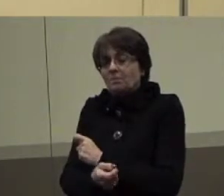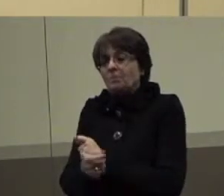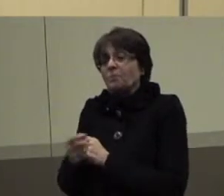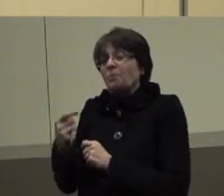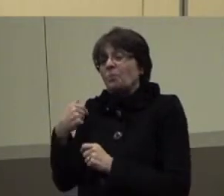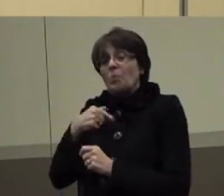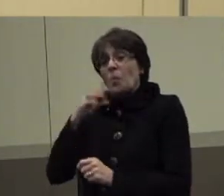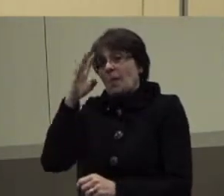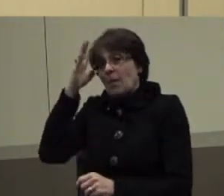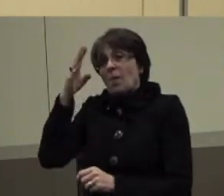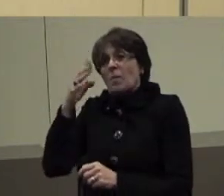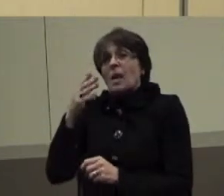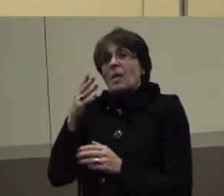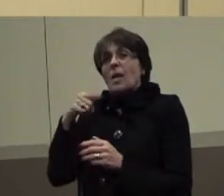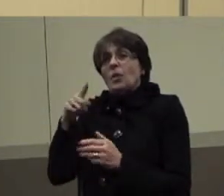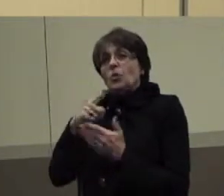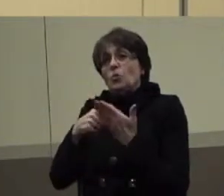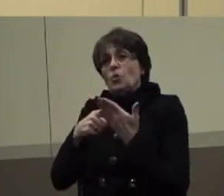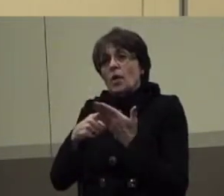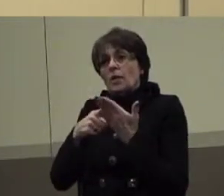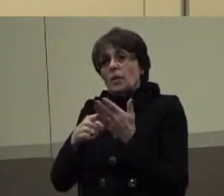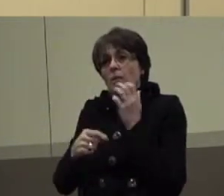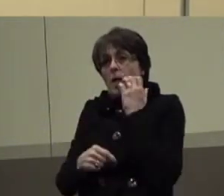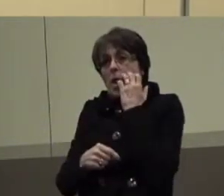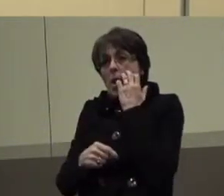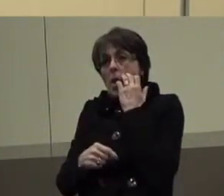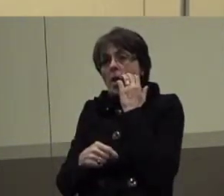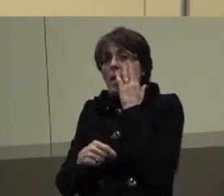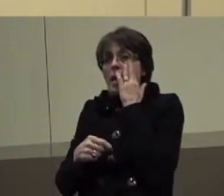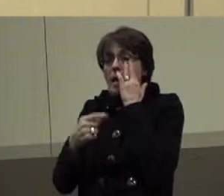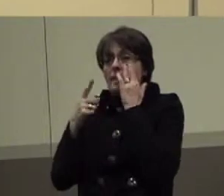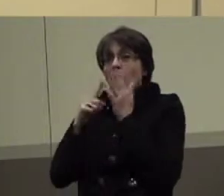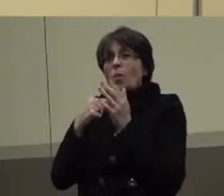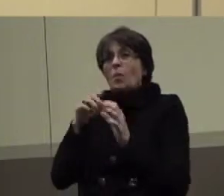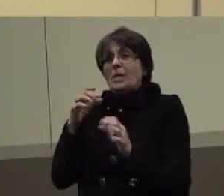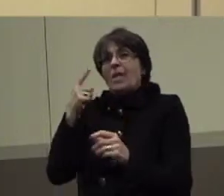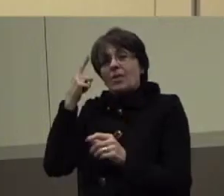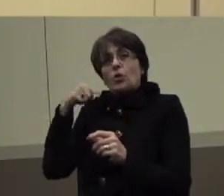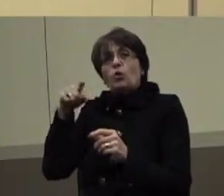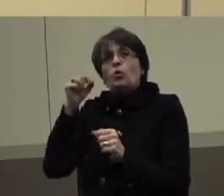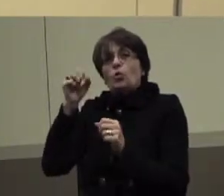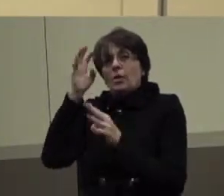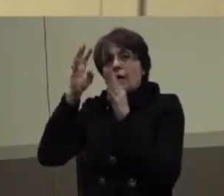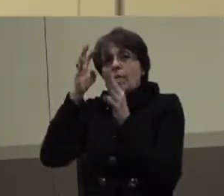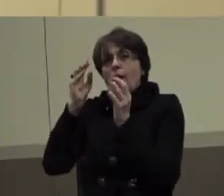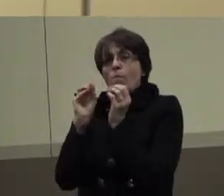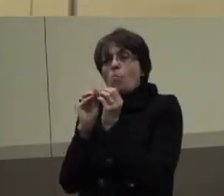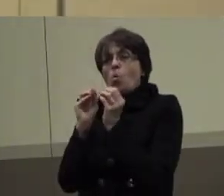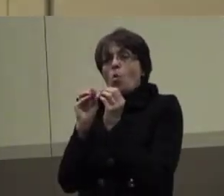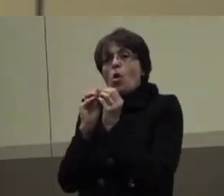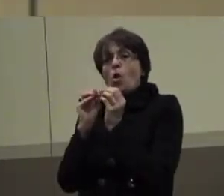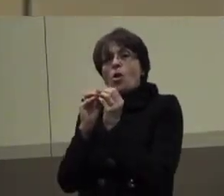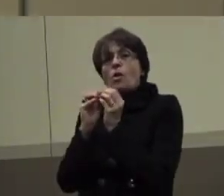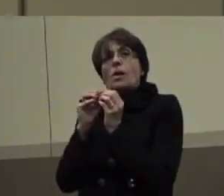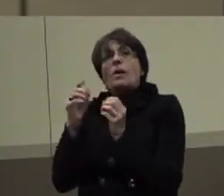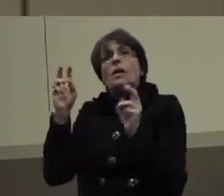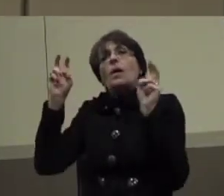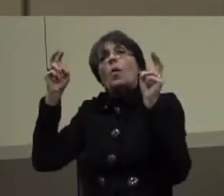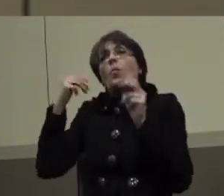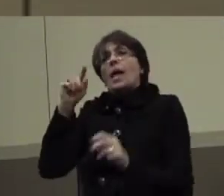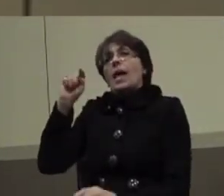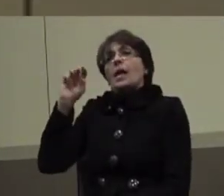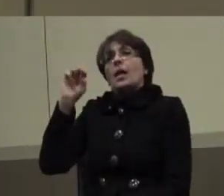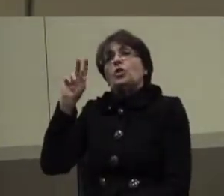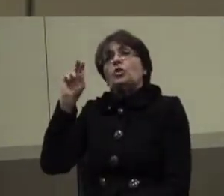came up with, and I want to let you talk for a little bit. I'll tell you what we did, but I bet you could come up with even more. We put a token economy